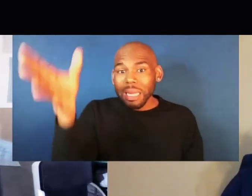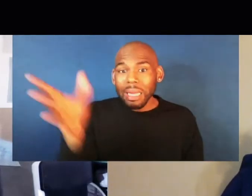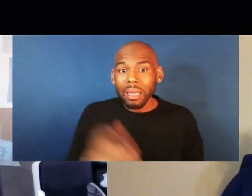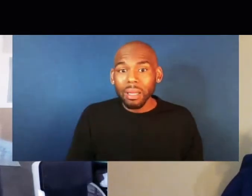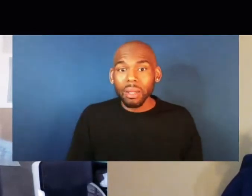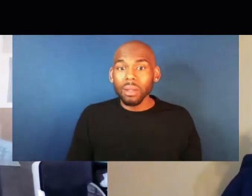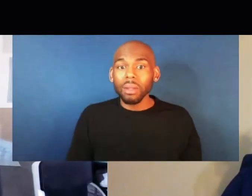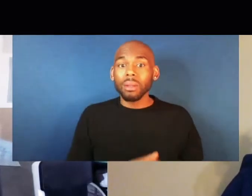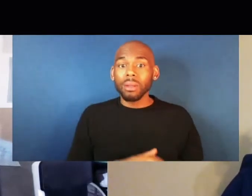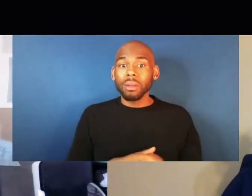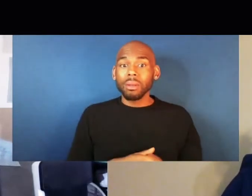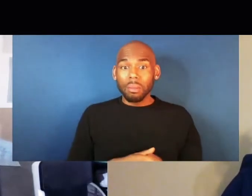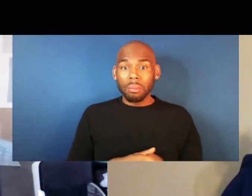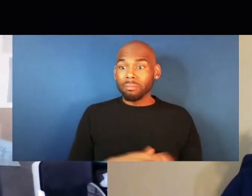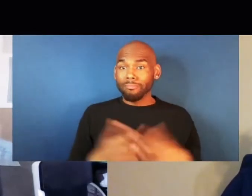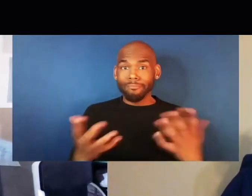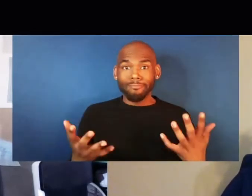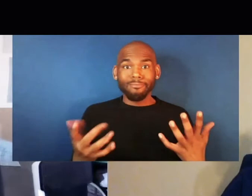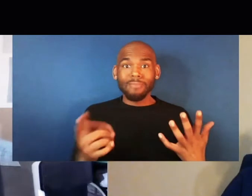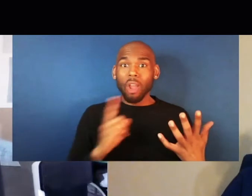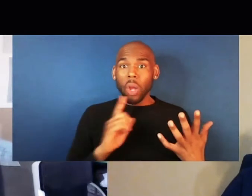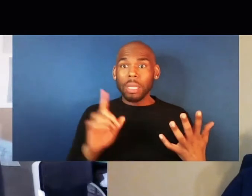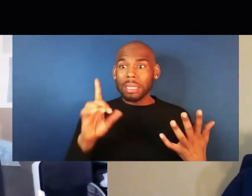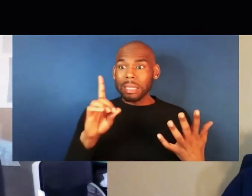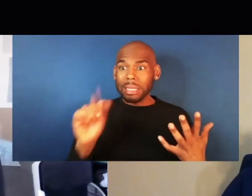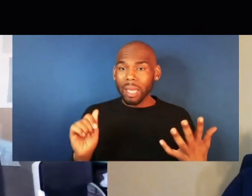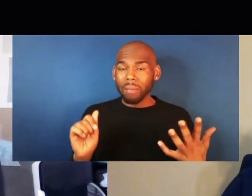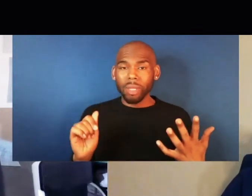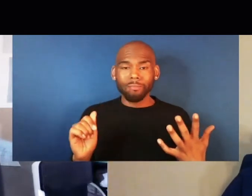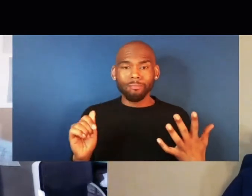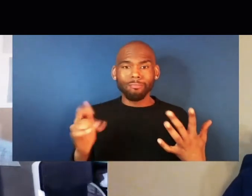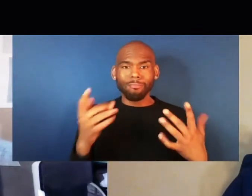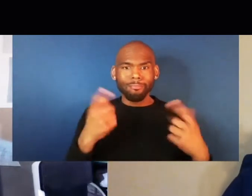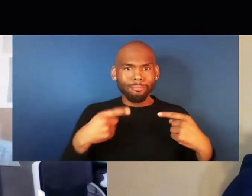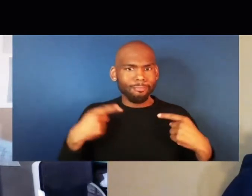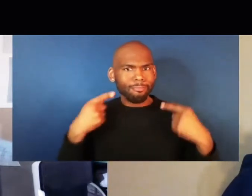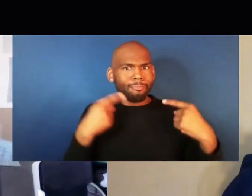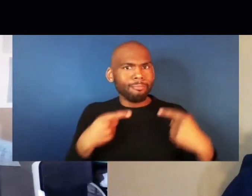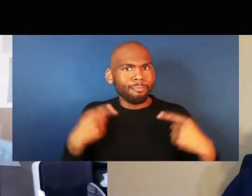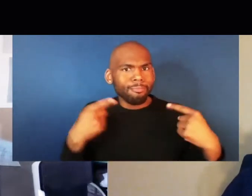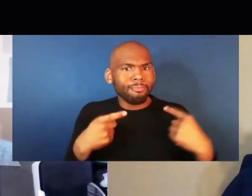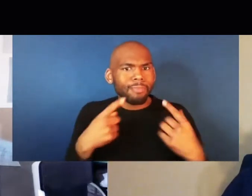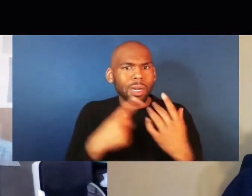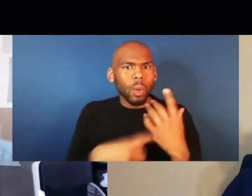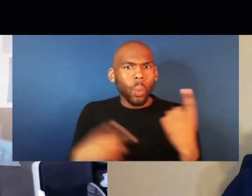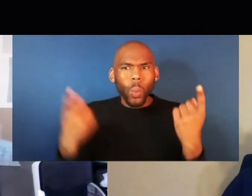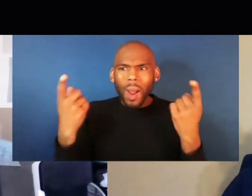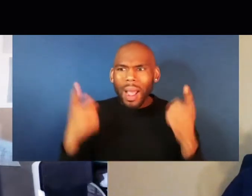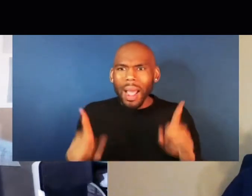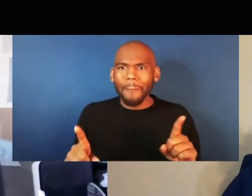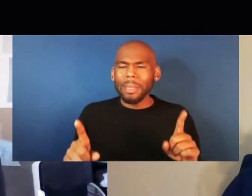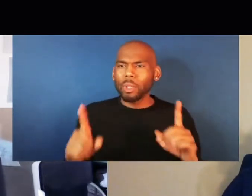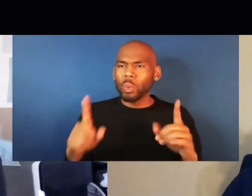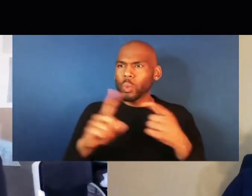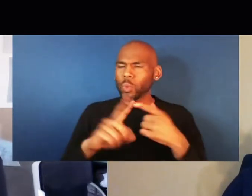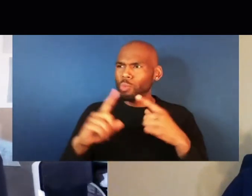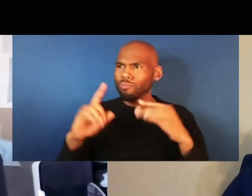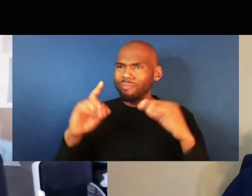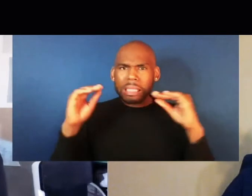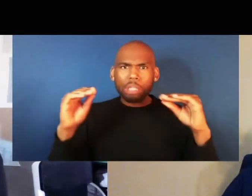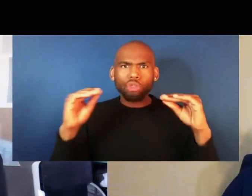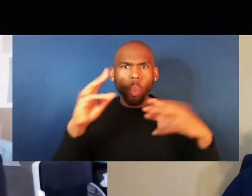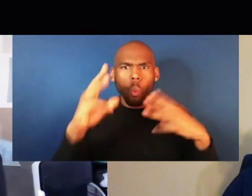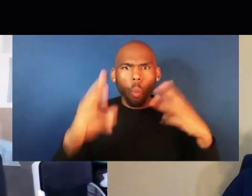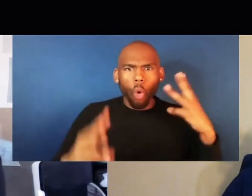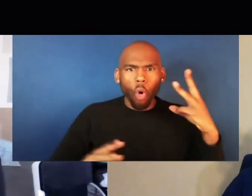and granddads houseless and they're disabled. It's like, what happened to our